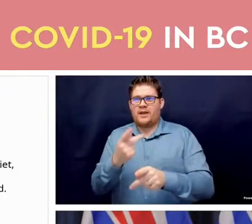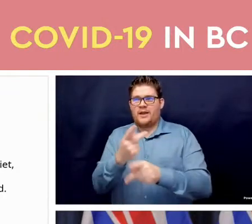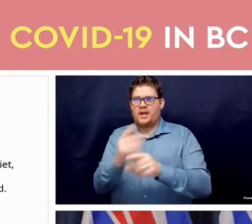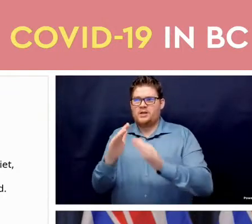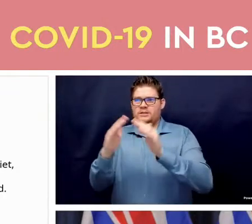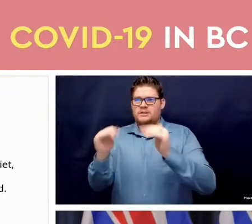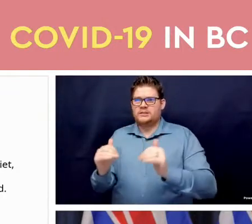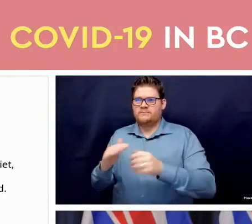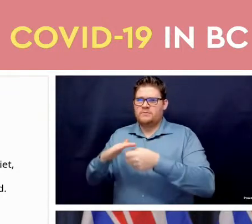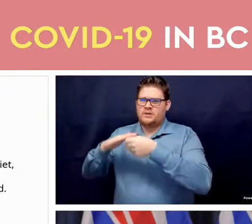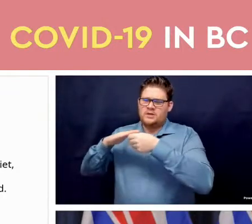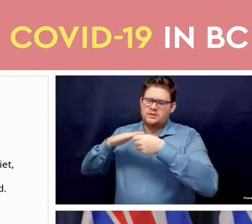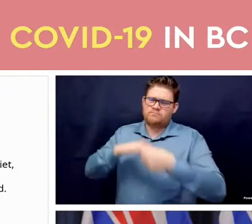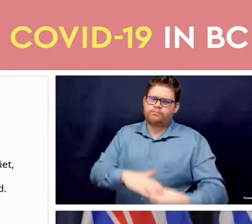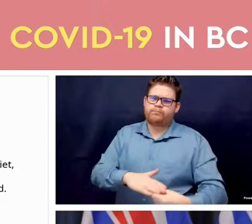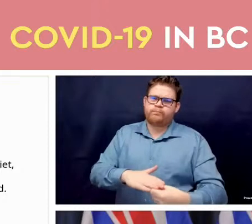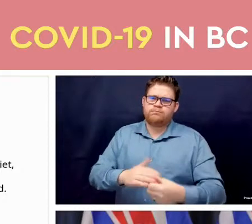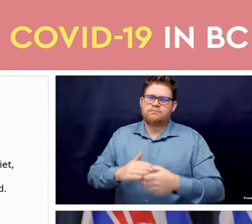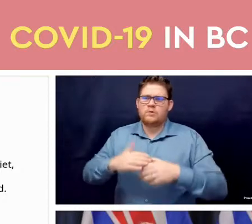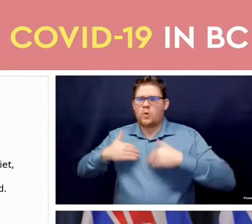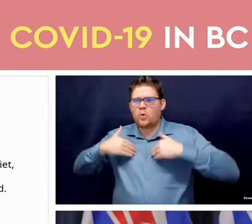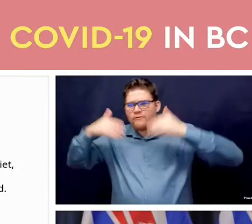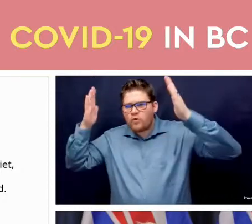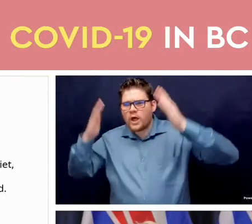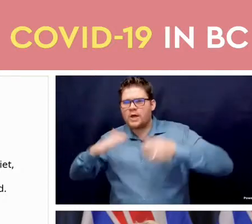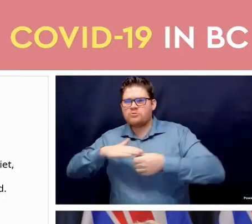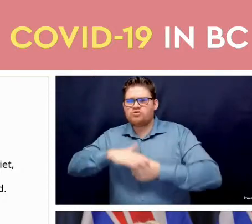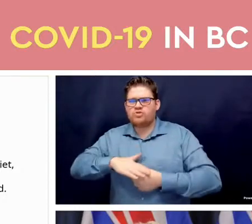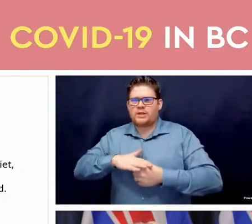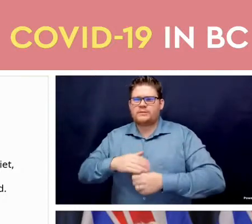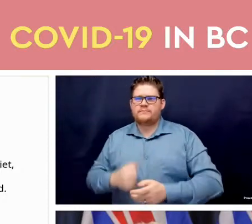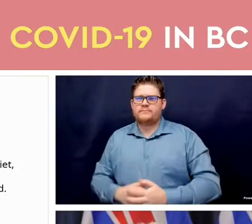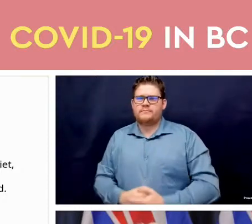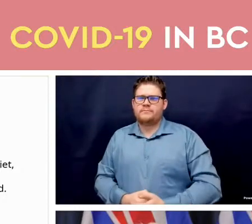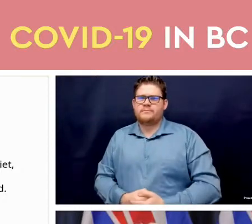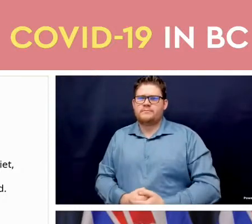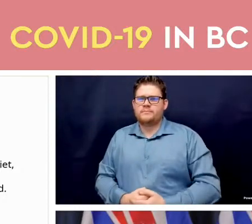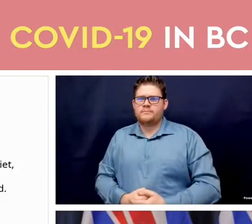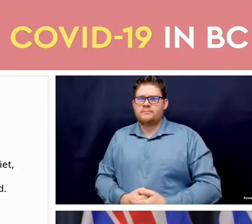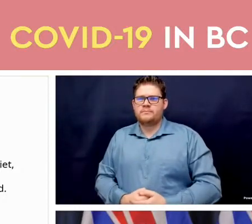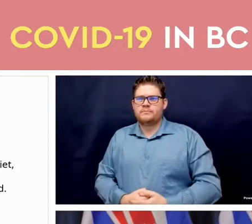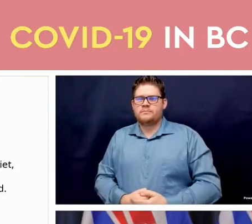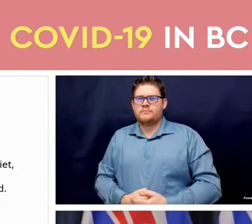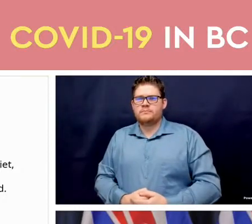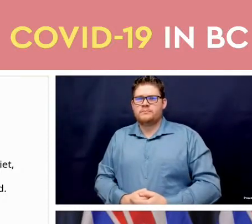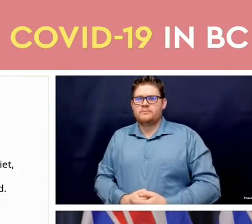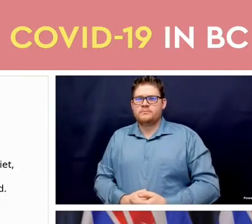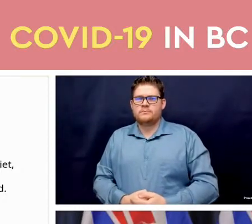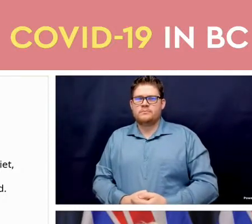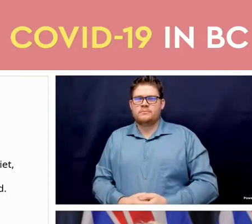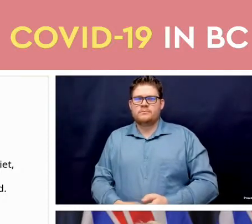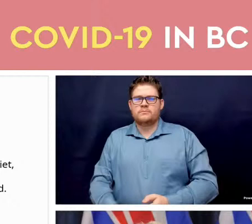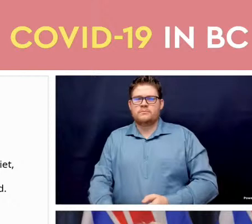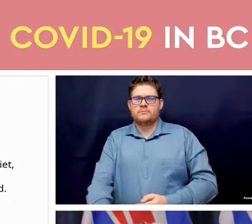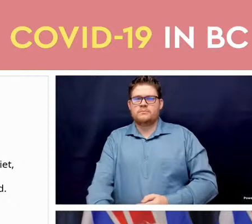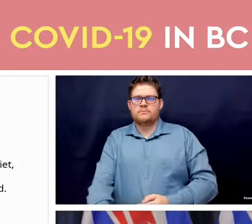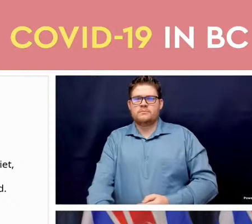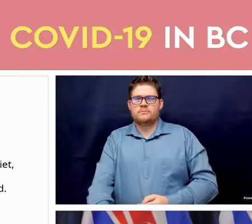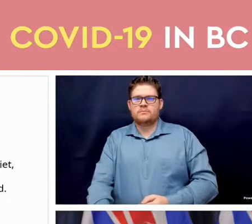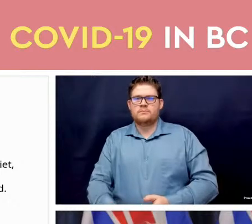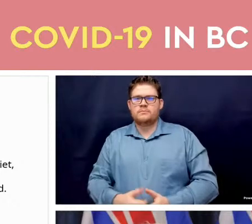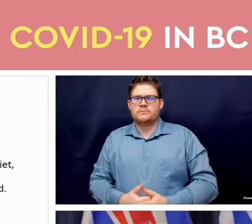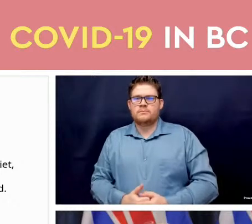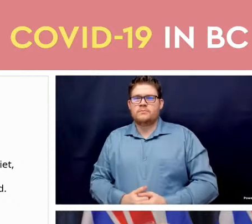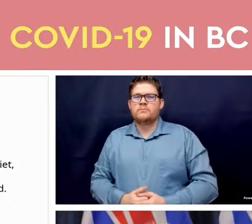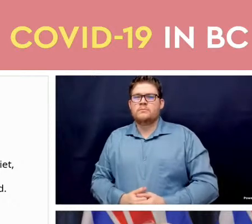So I do want to talk a little bit about the orders that we put in place. So we needed to do this in